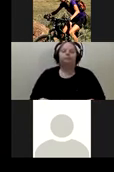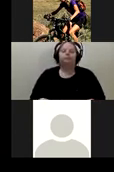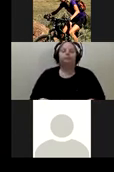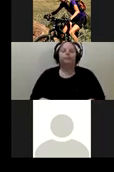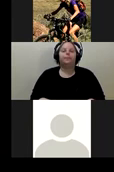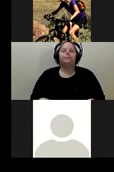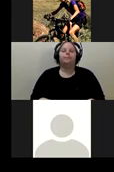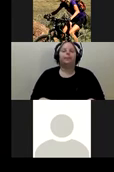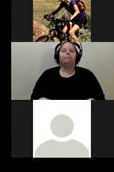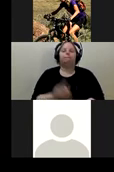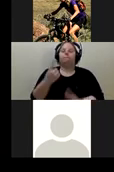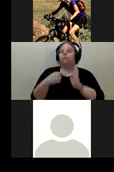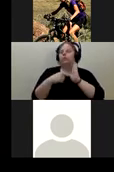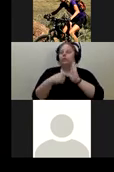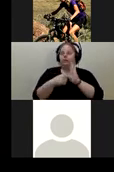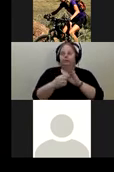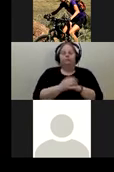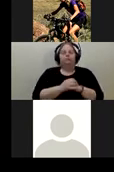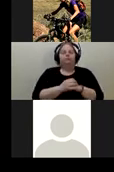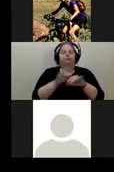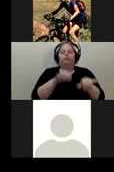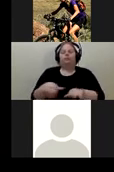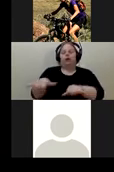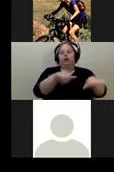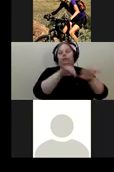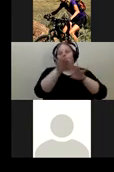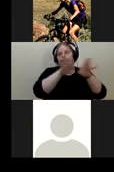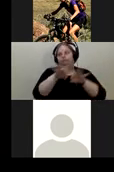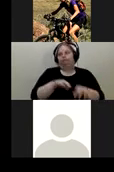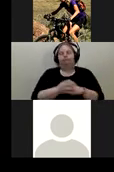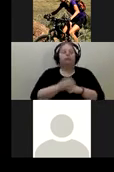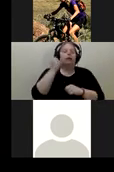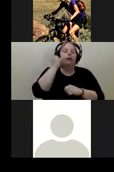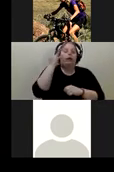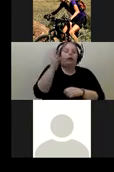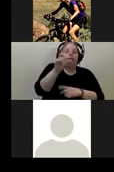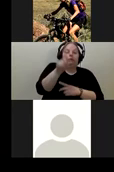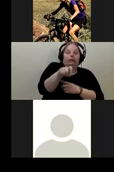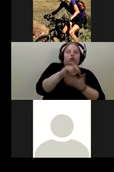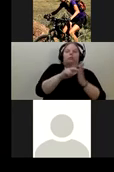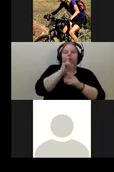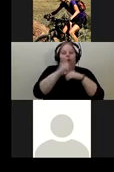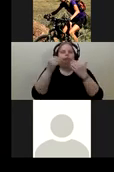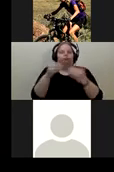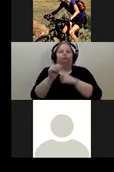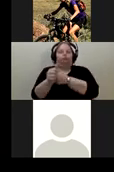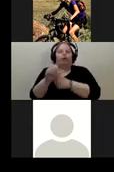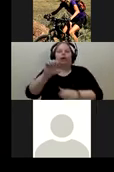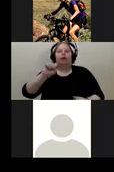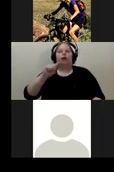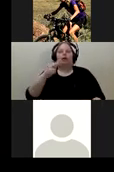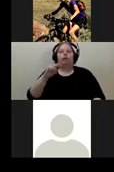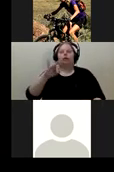here's an example of some common rationalizations. Like, if it's necessary, it's ethical. I was just doing it for